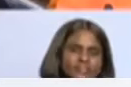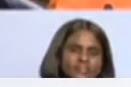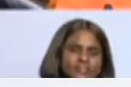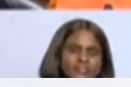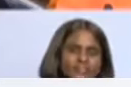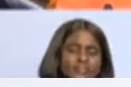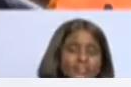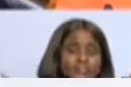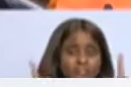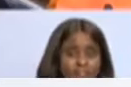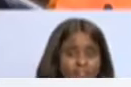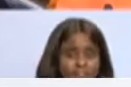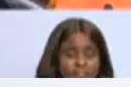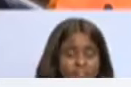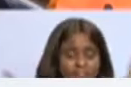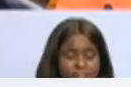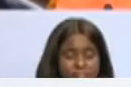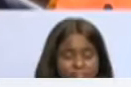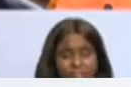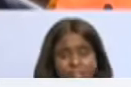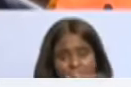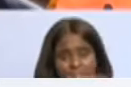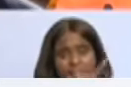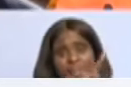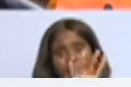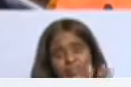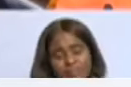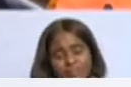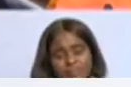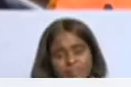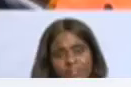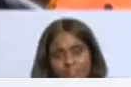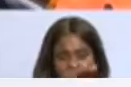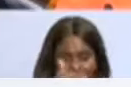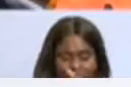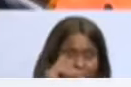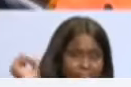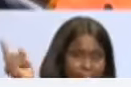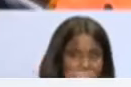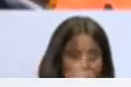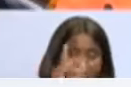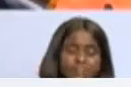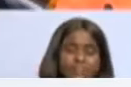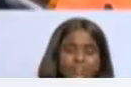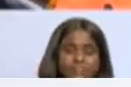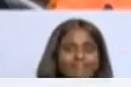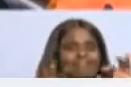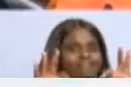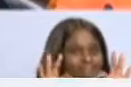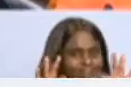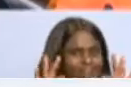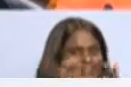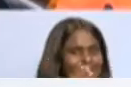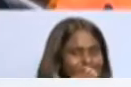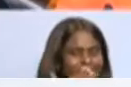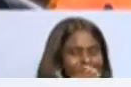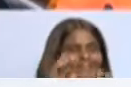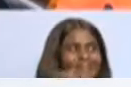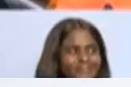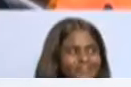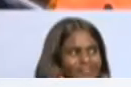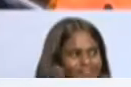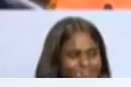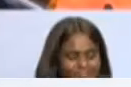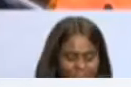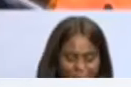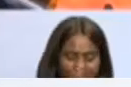When? In 2025. The whole country. Excellent. Further, to keep the